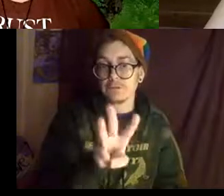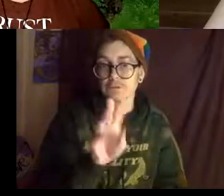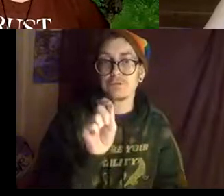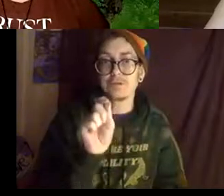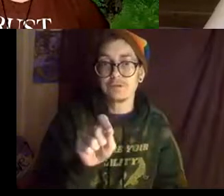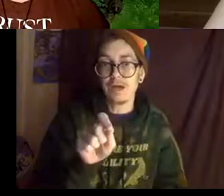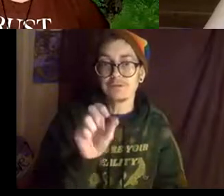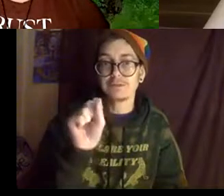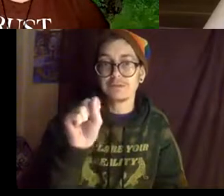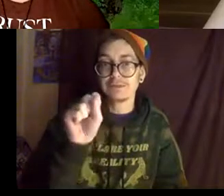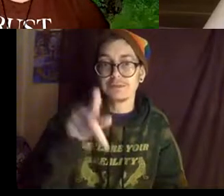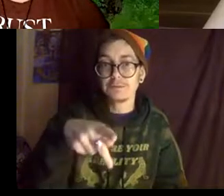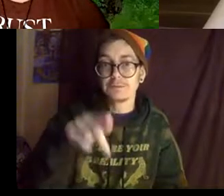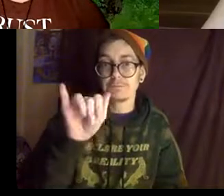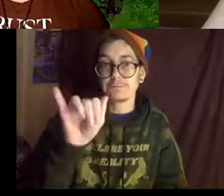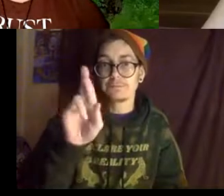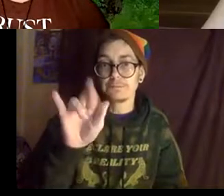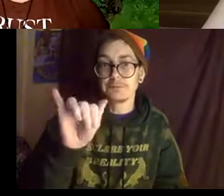is